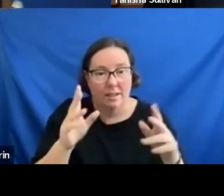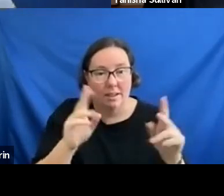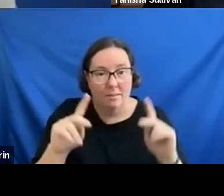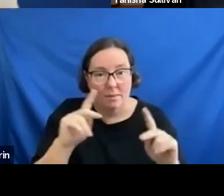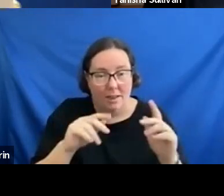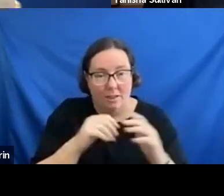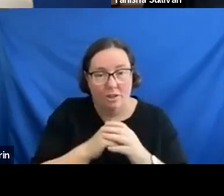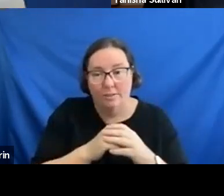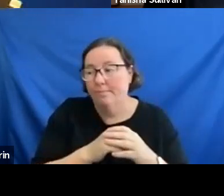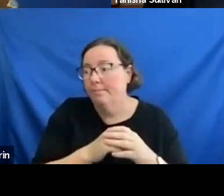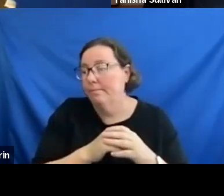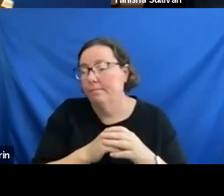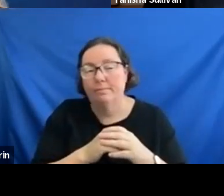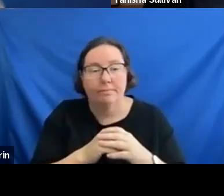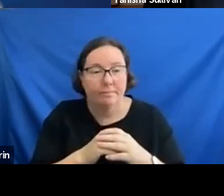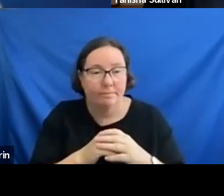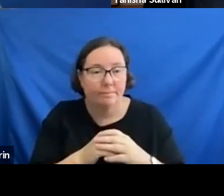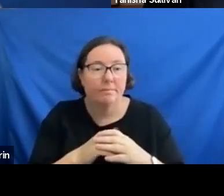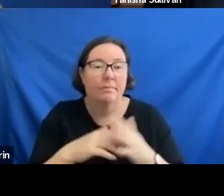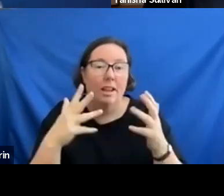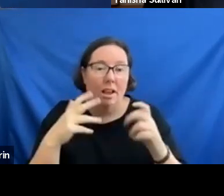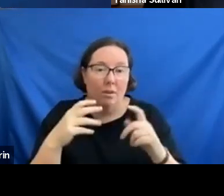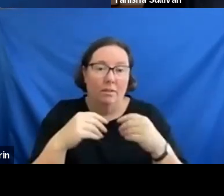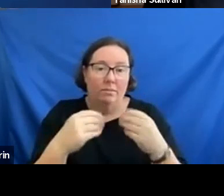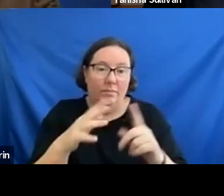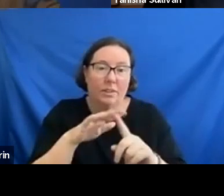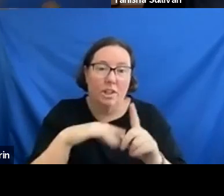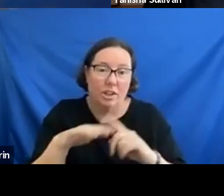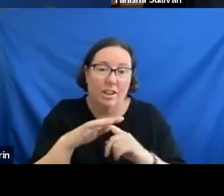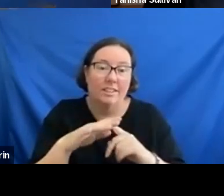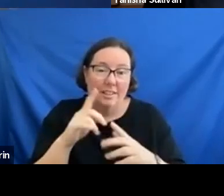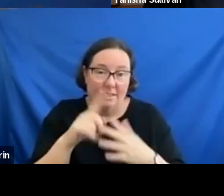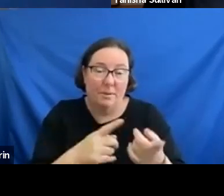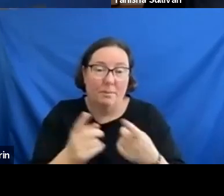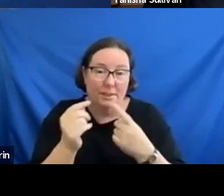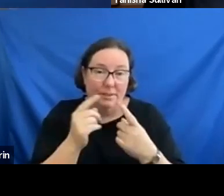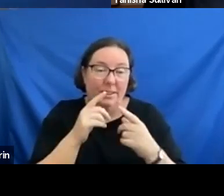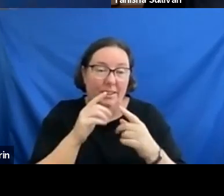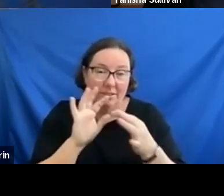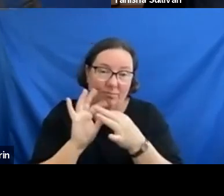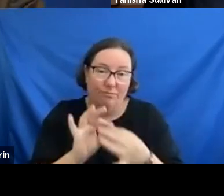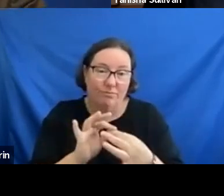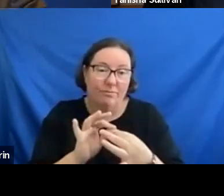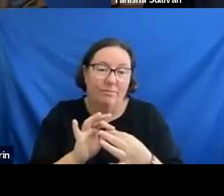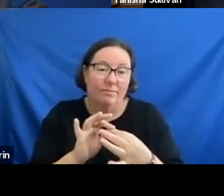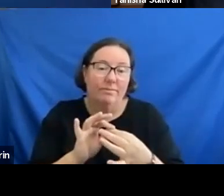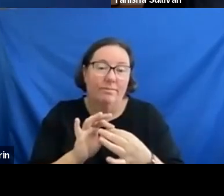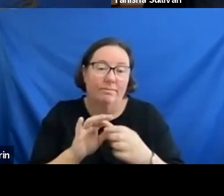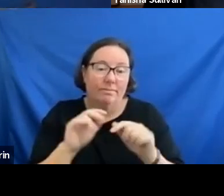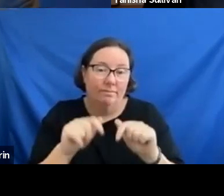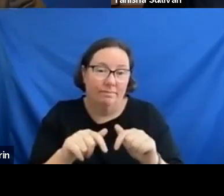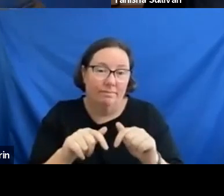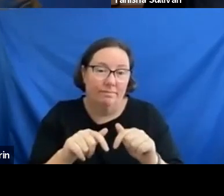that because I want to contextualize what we're doing in light of this